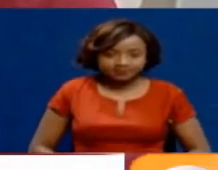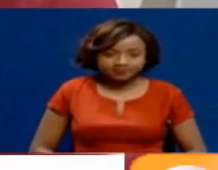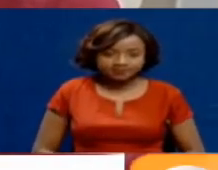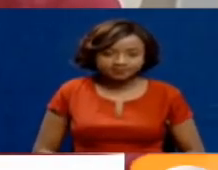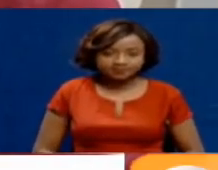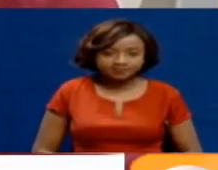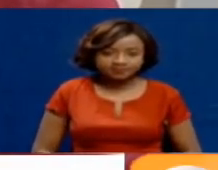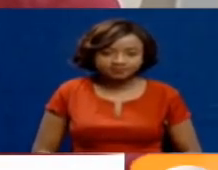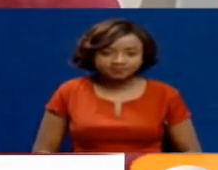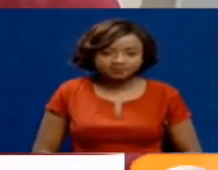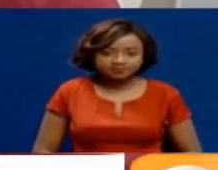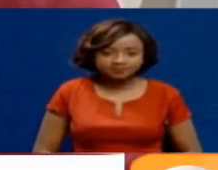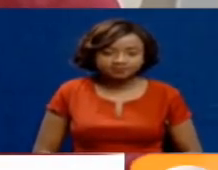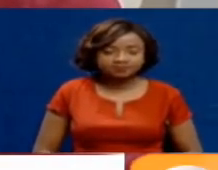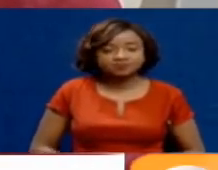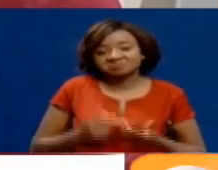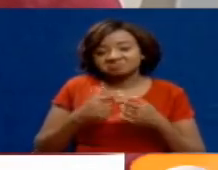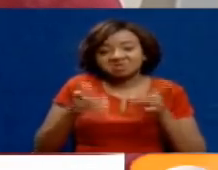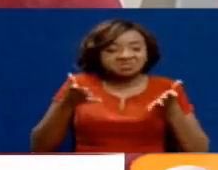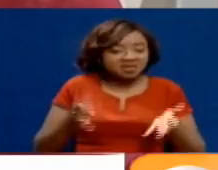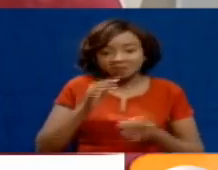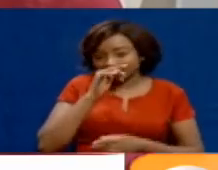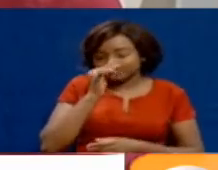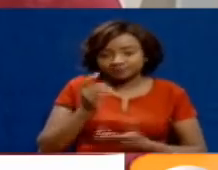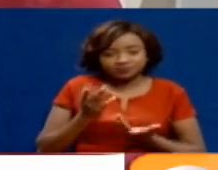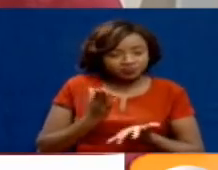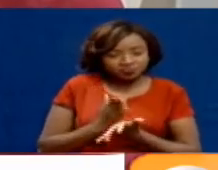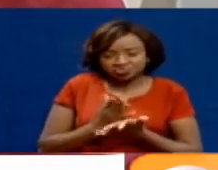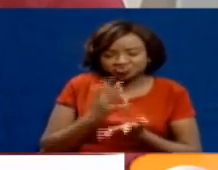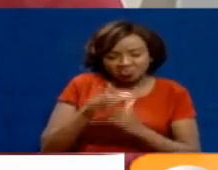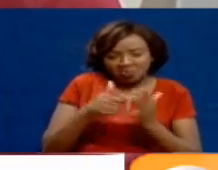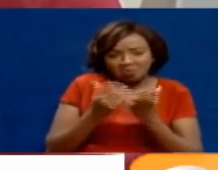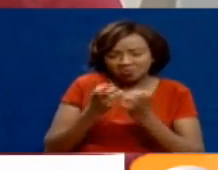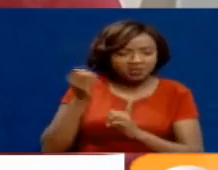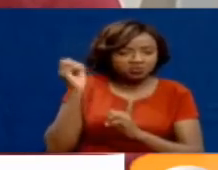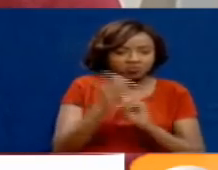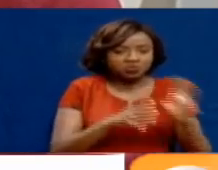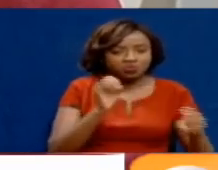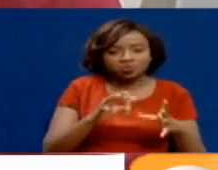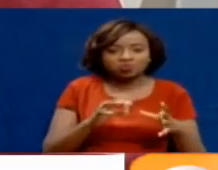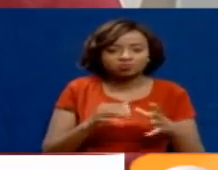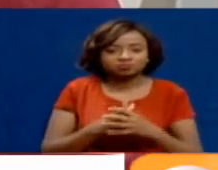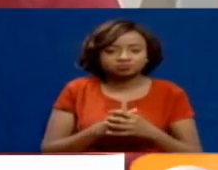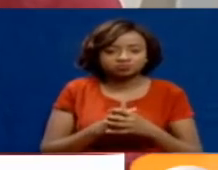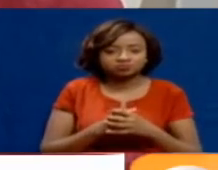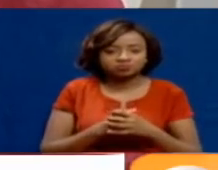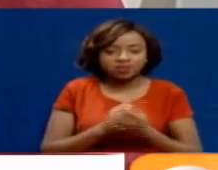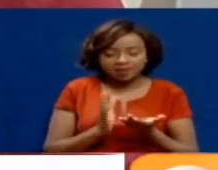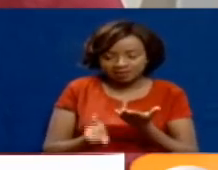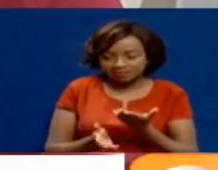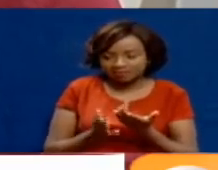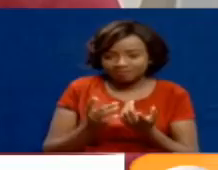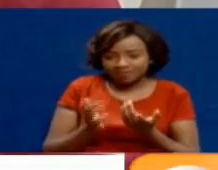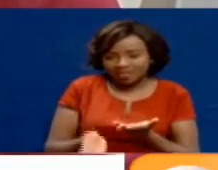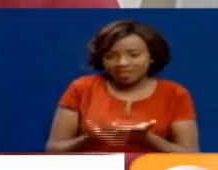could sterilize and reuse, but so far all are disposable. Okay. And that's why we need to save them for the healthcare workers at the front